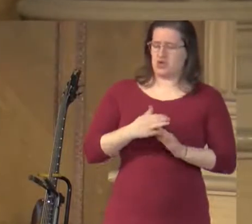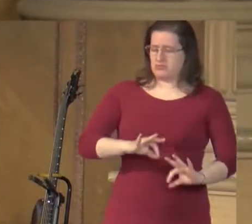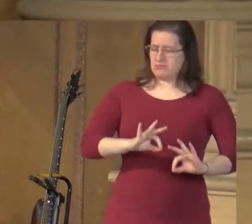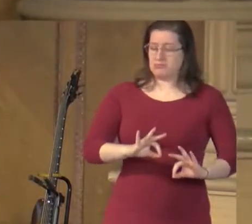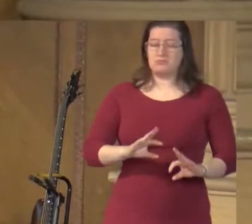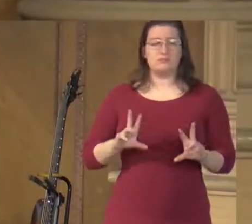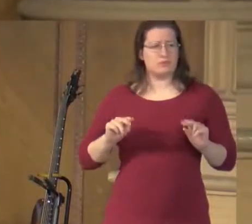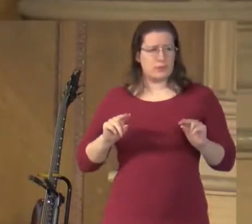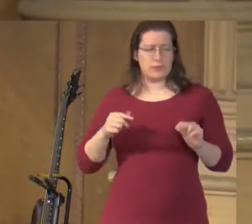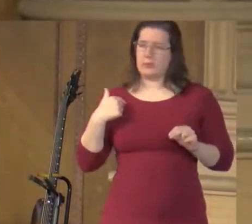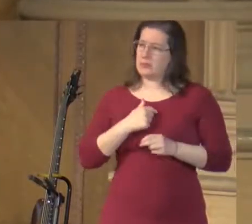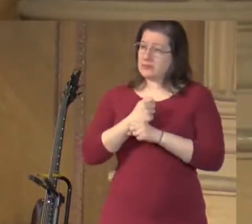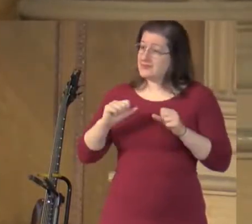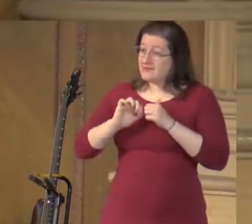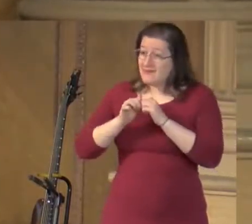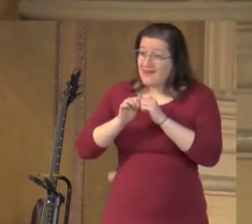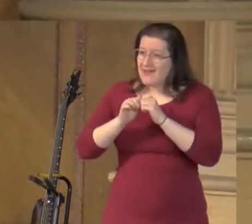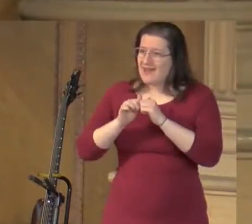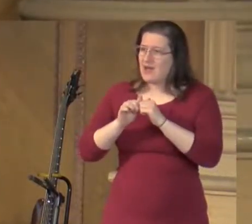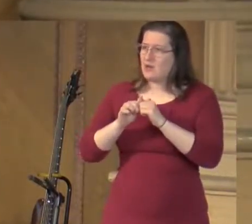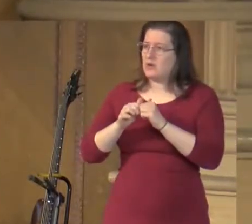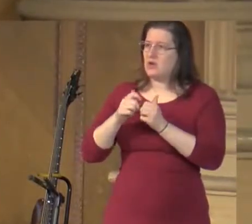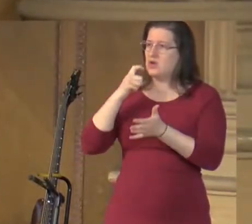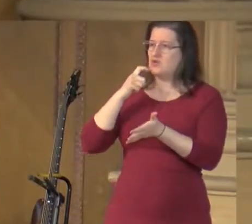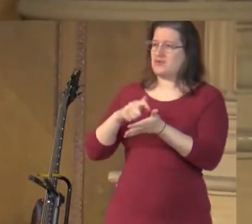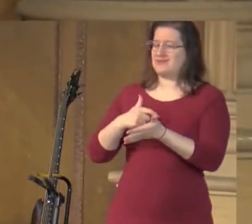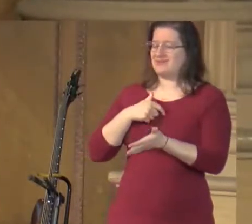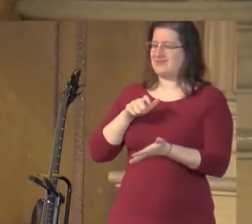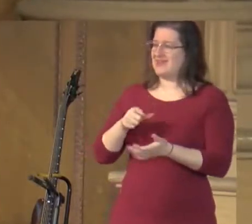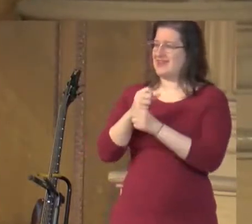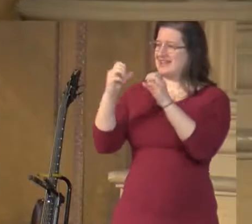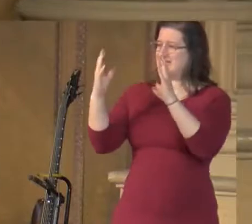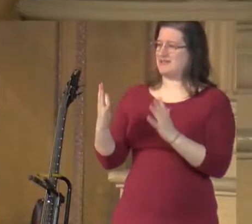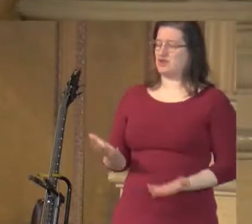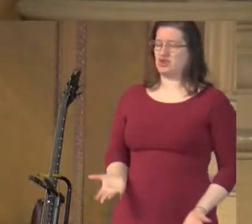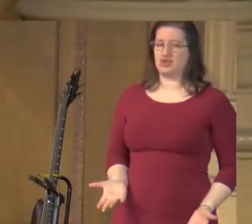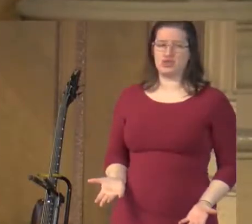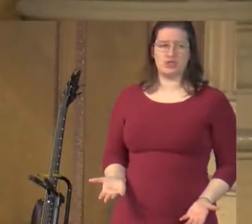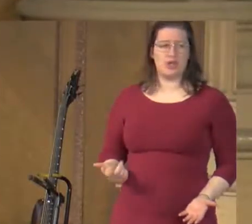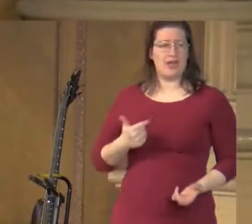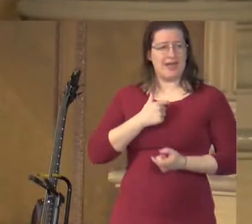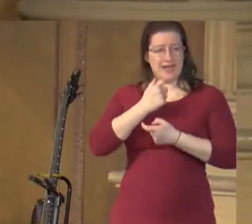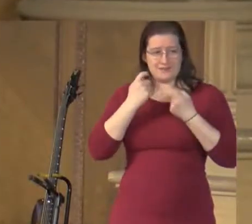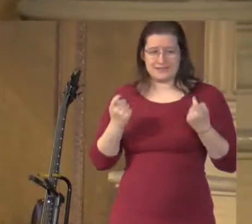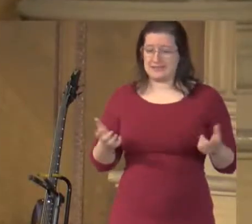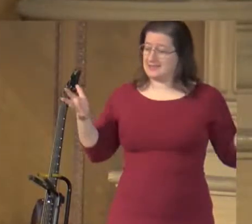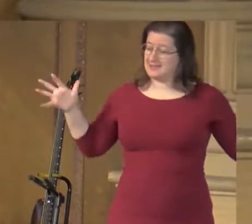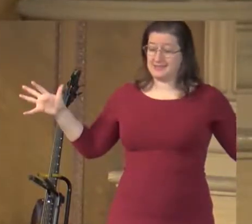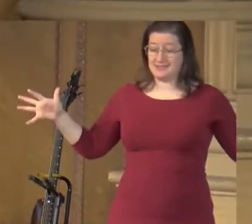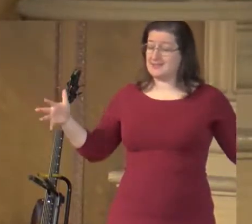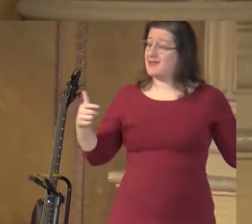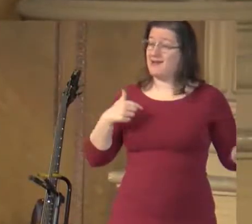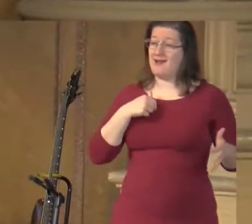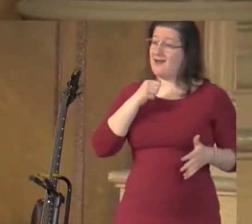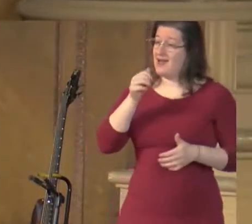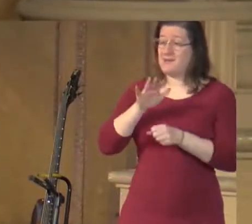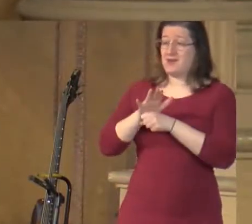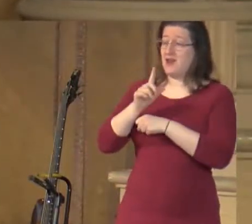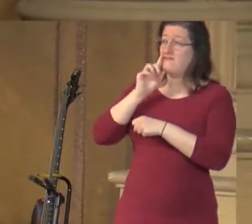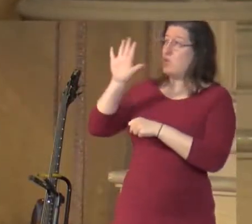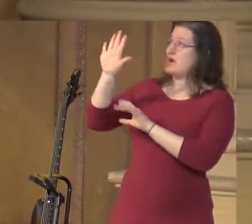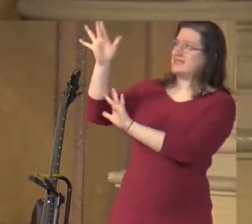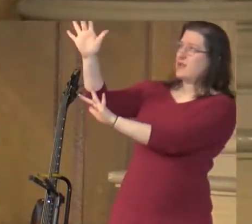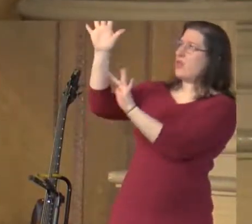the way that we're saved is by realizing we need a savior that we've sinned and fallen short of God's glory but then